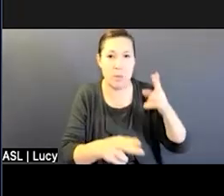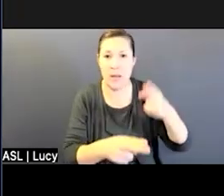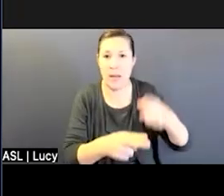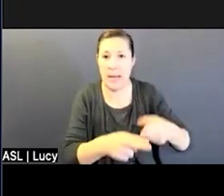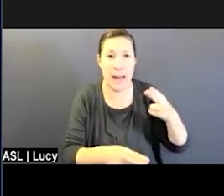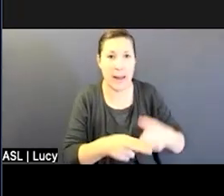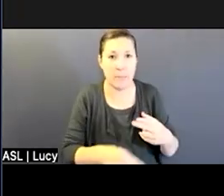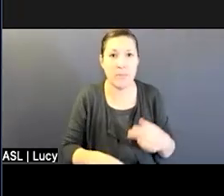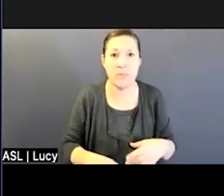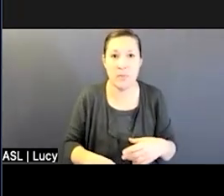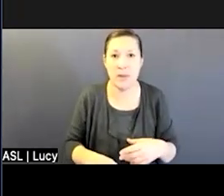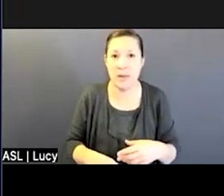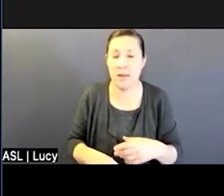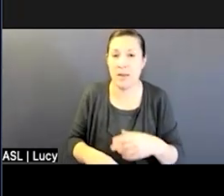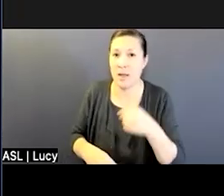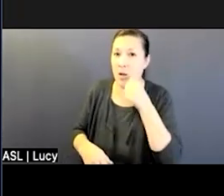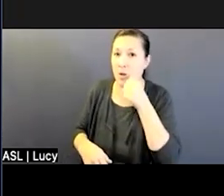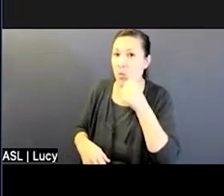yeah, it's